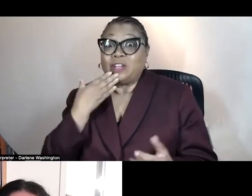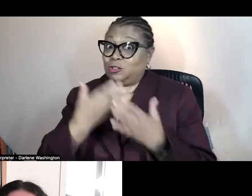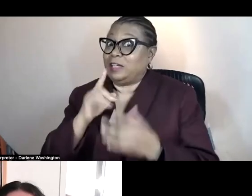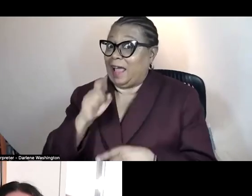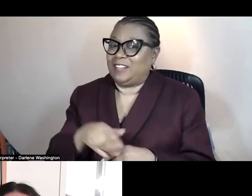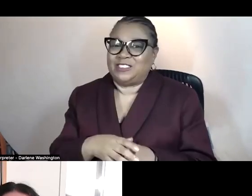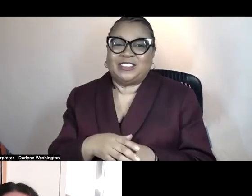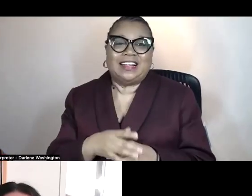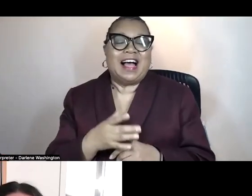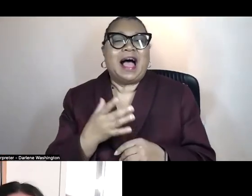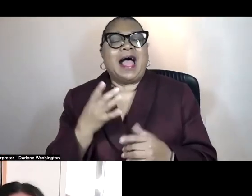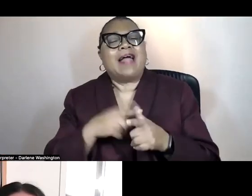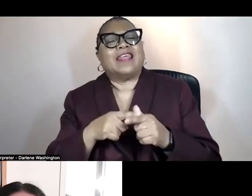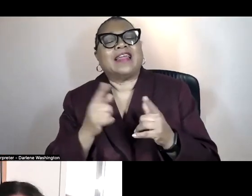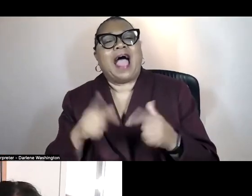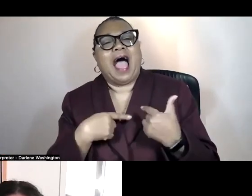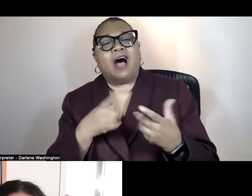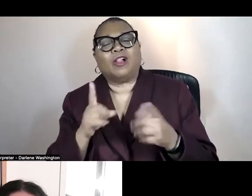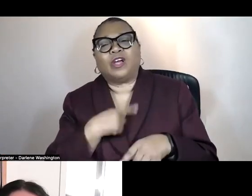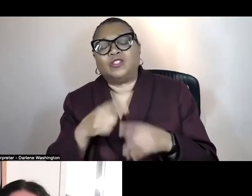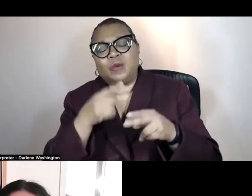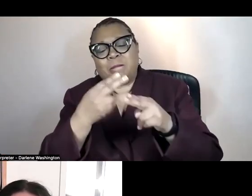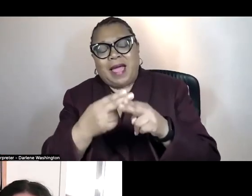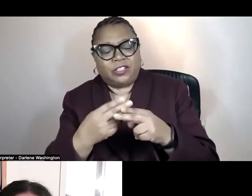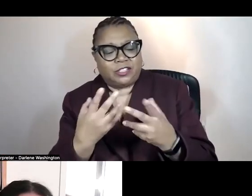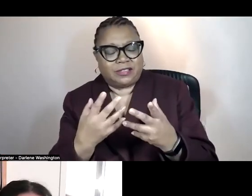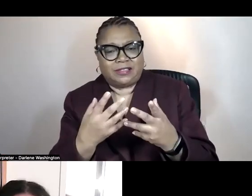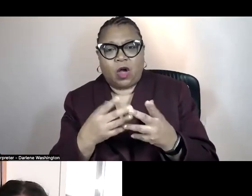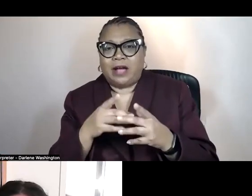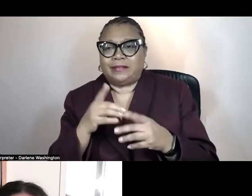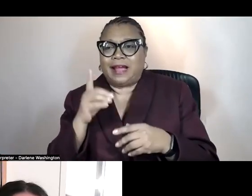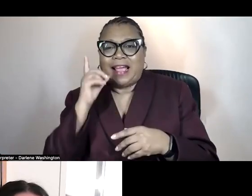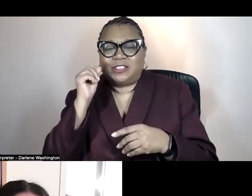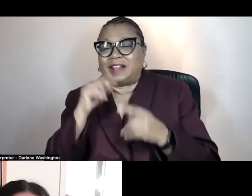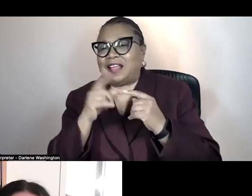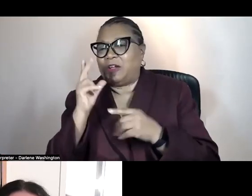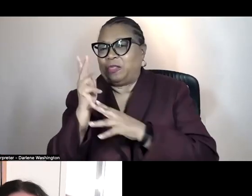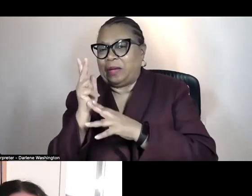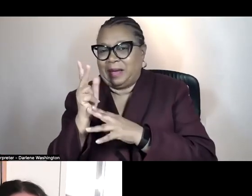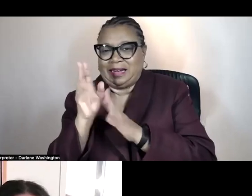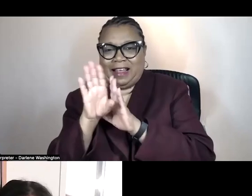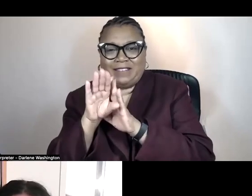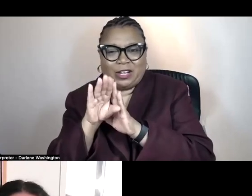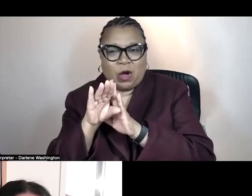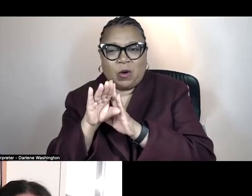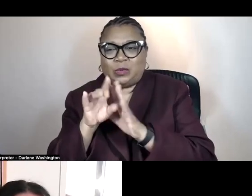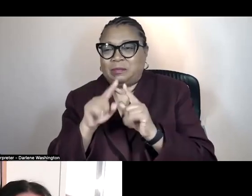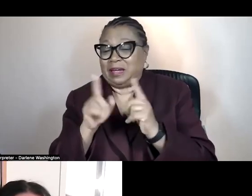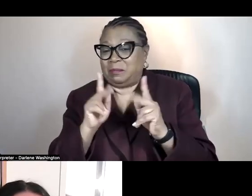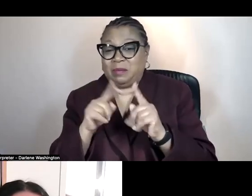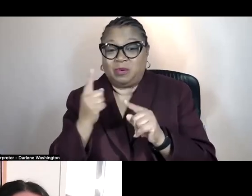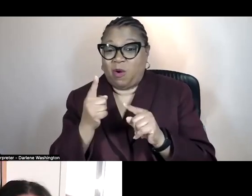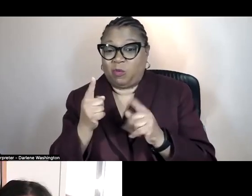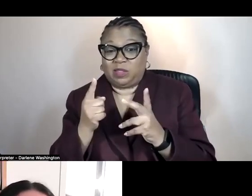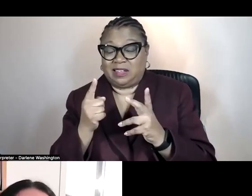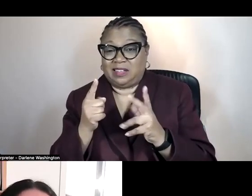answer. And then how long you had mentioned that on Instagram, there's about 3-minute videos, but people